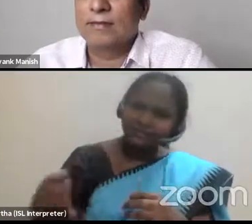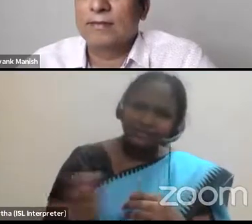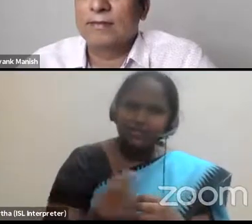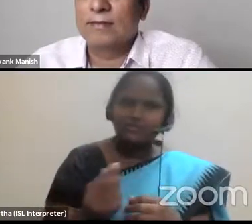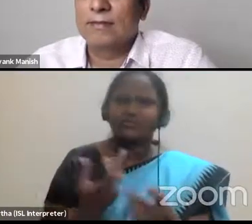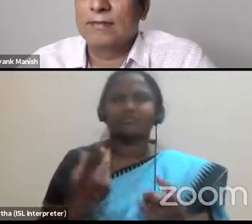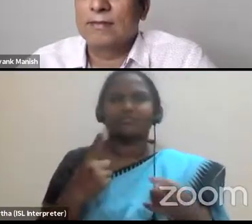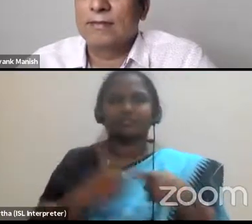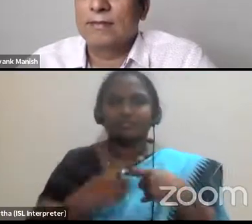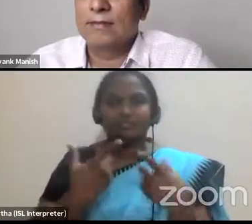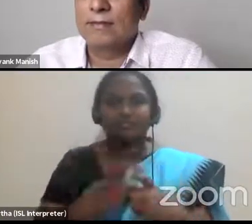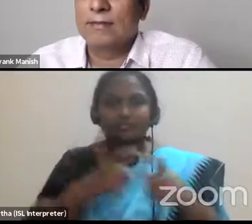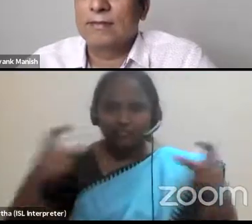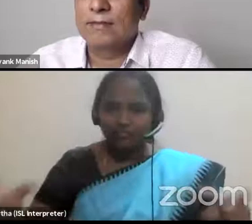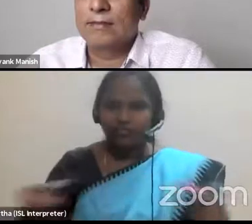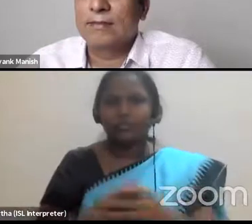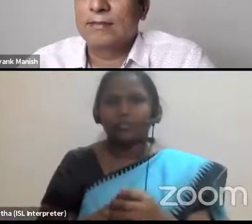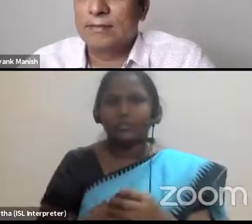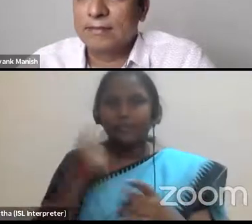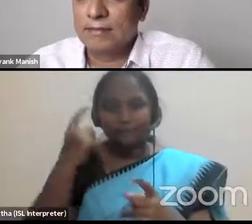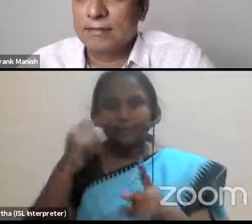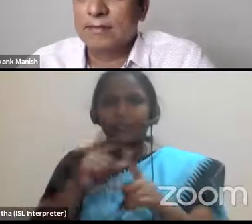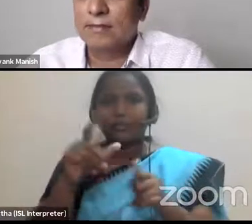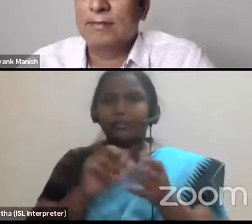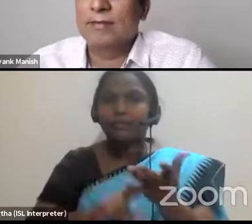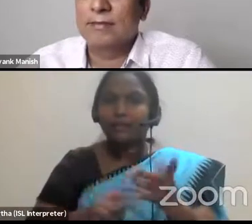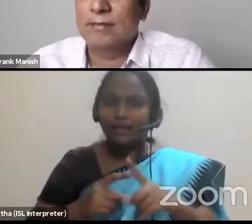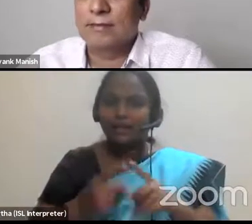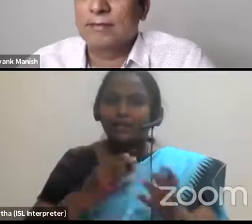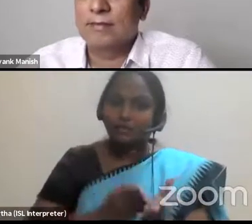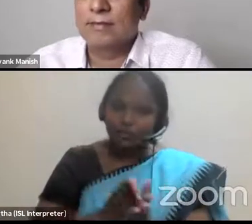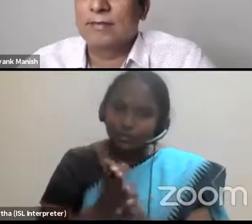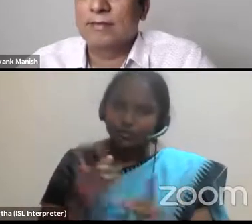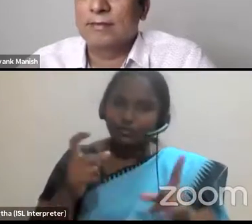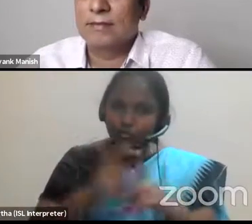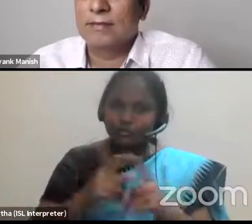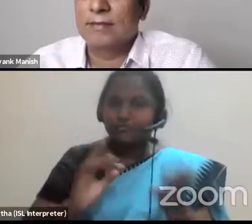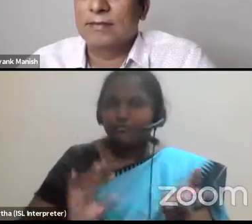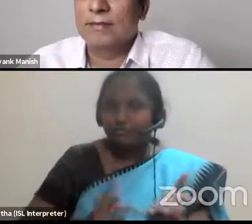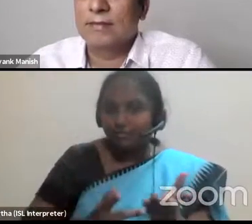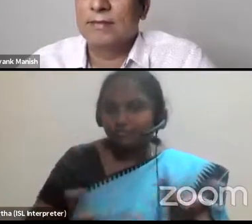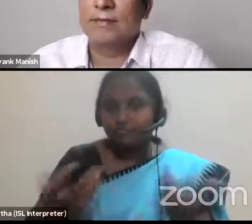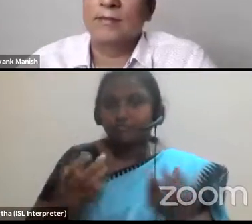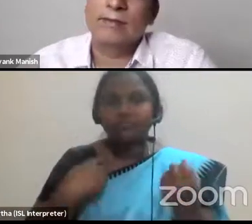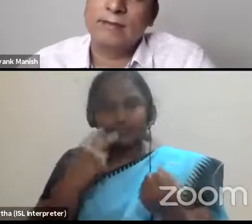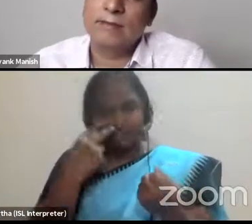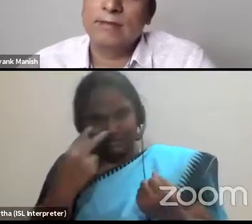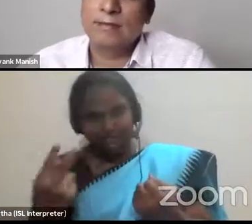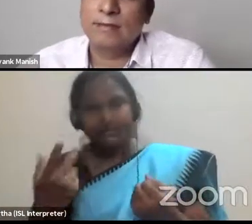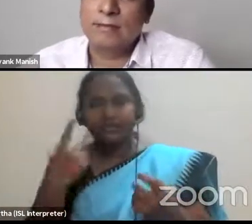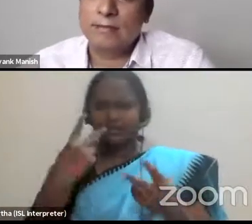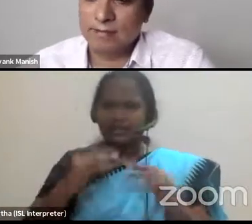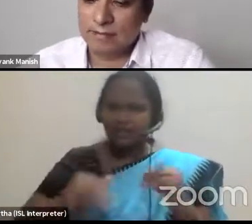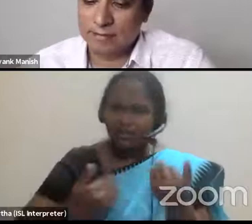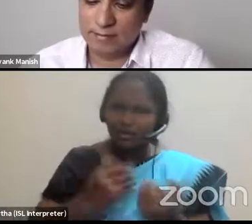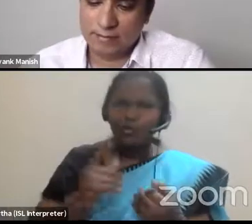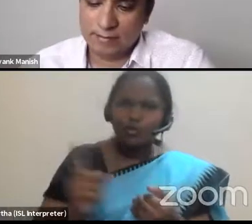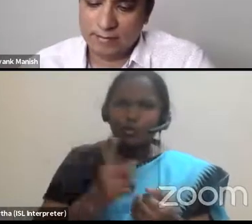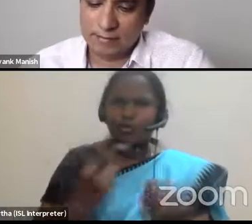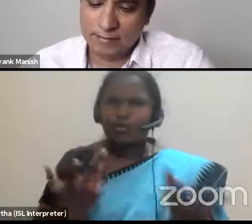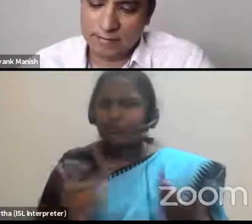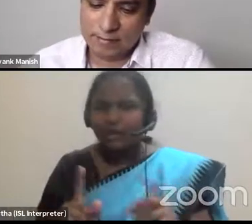complex, large power plant, through a digital twin architecture. and see and simulate and see where